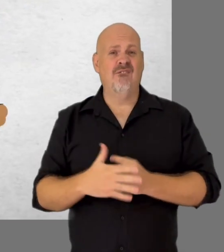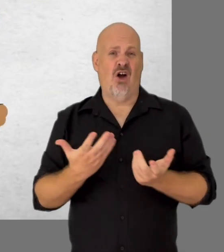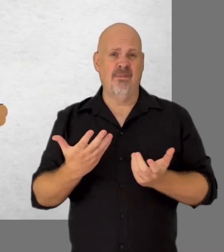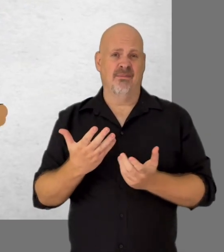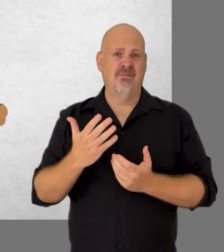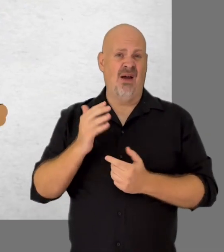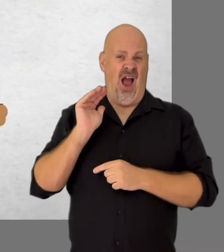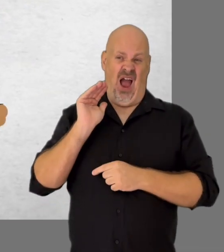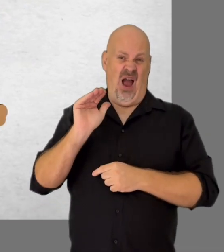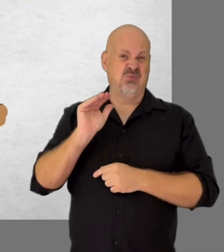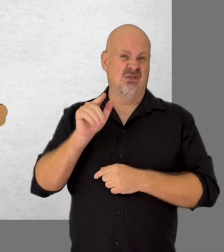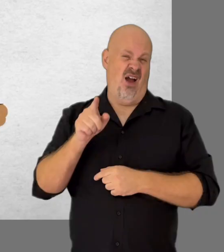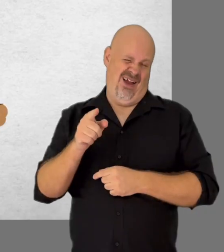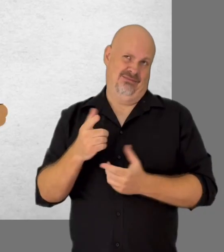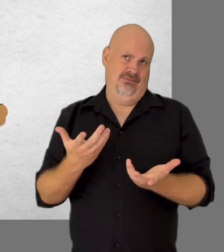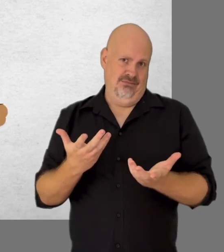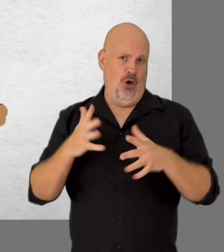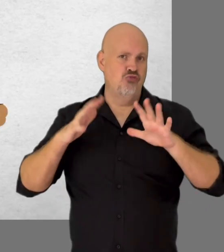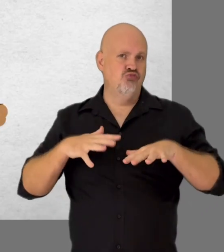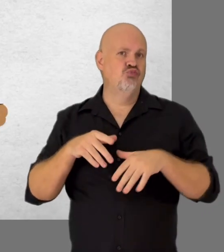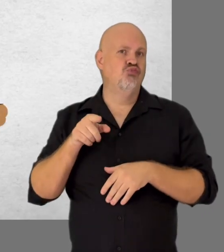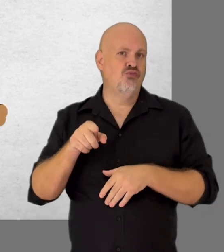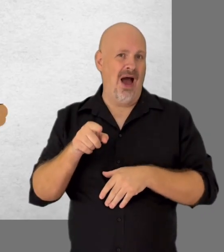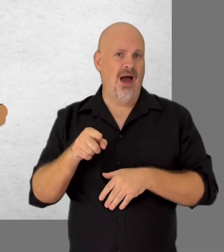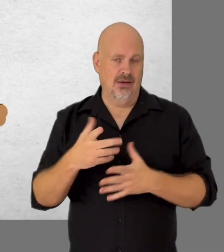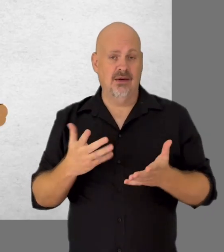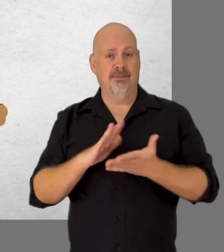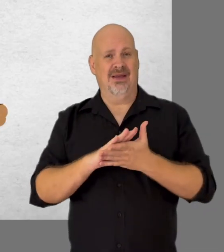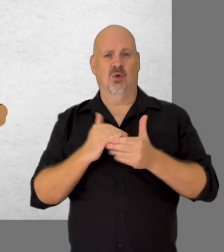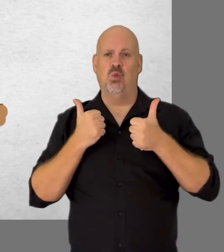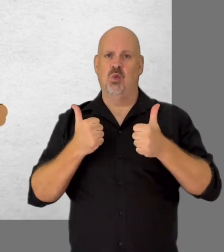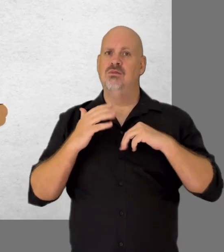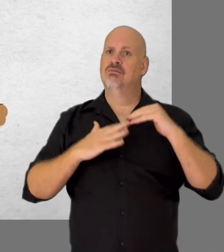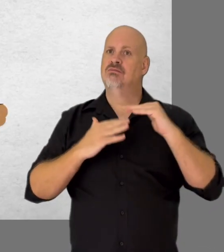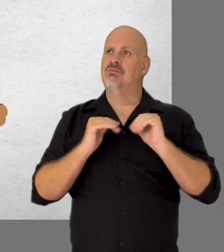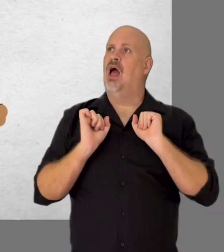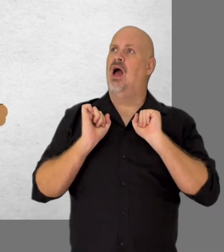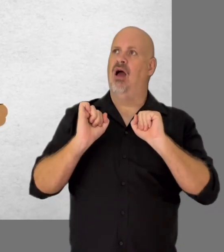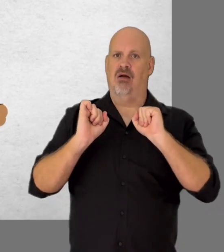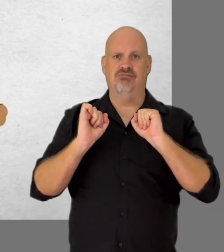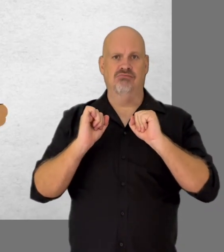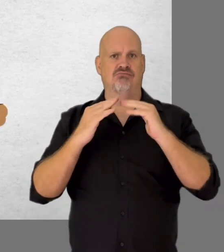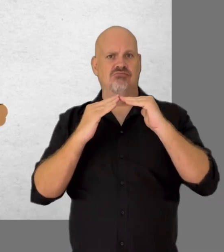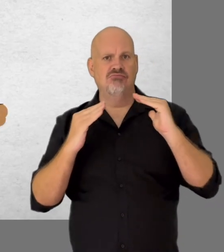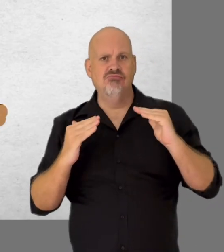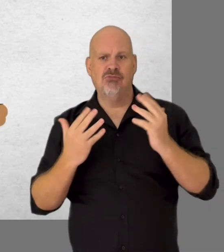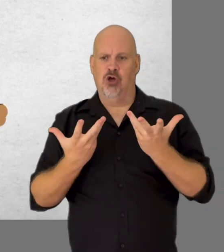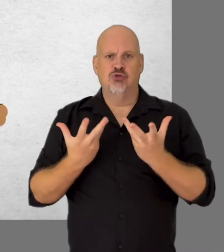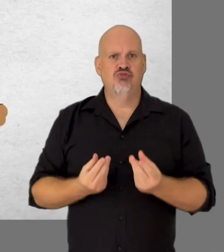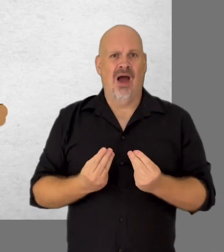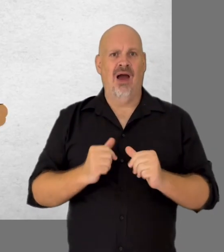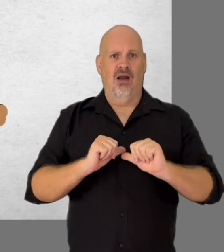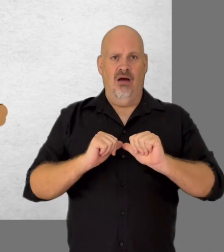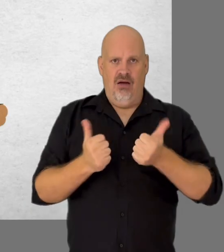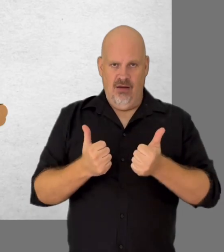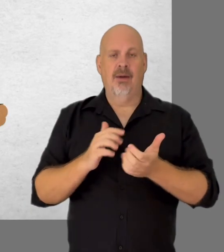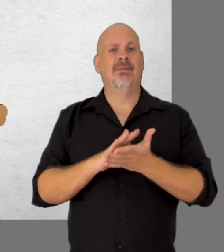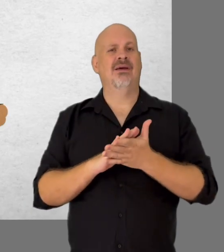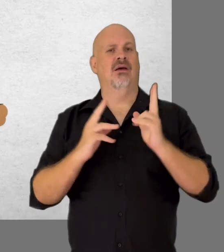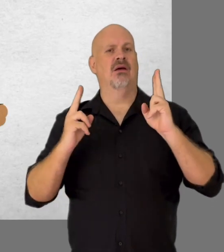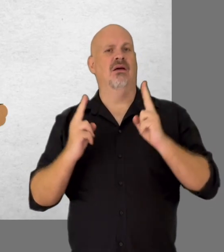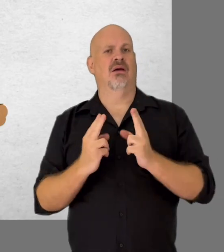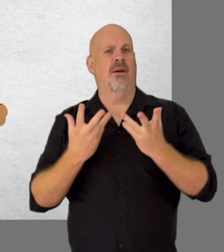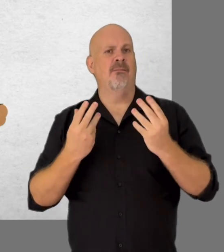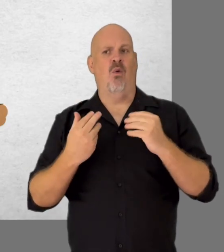home, the most obvious answer is rain. Good construction is vital to avoid water entering a building from the roof, walls and